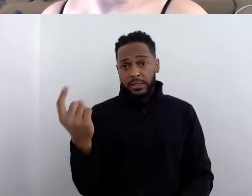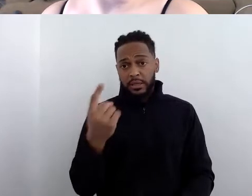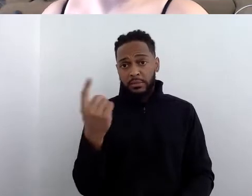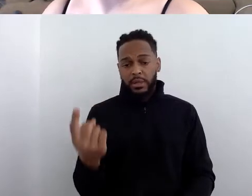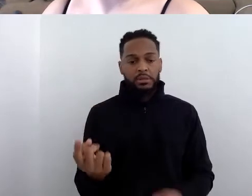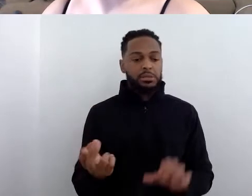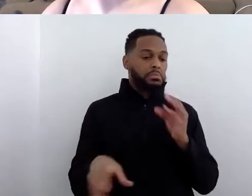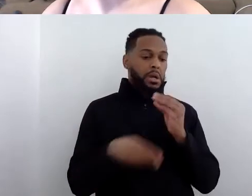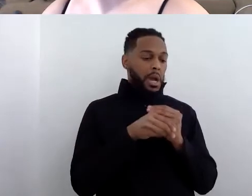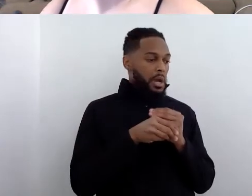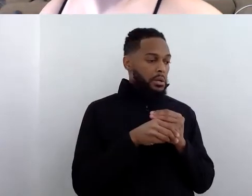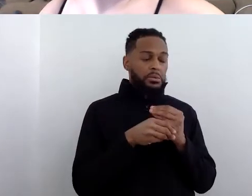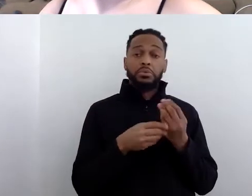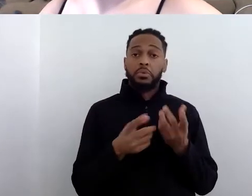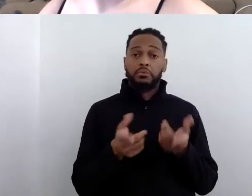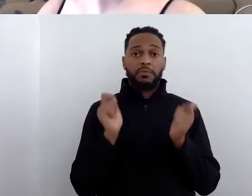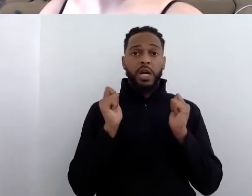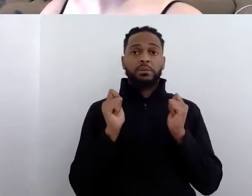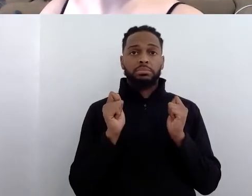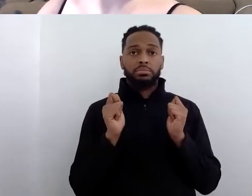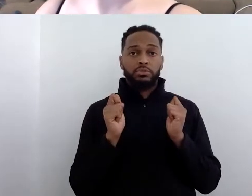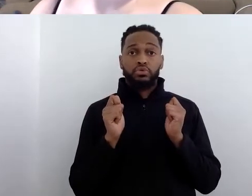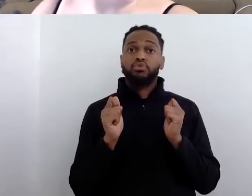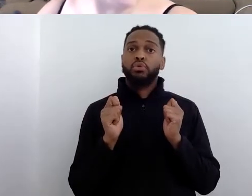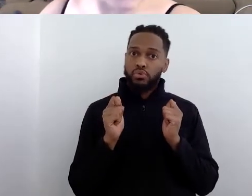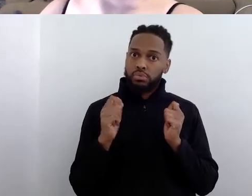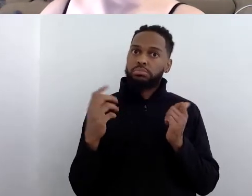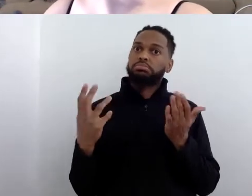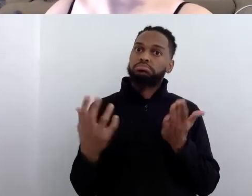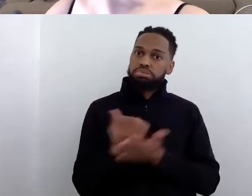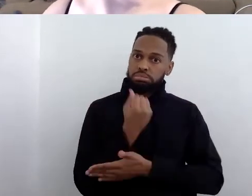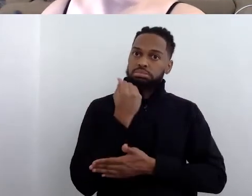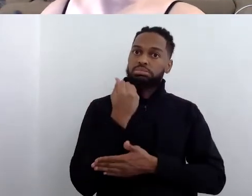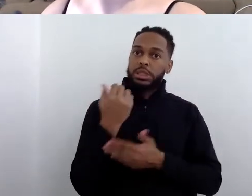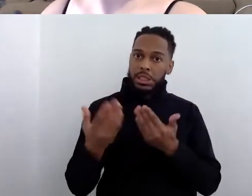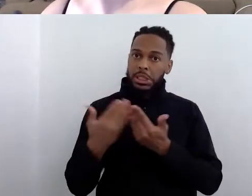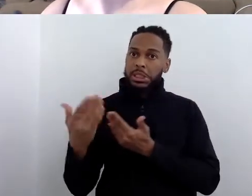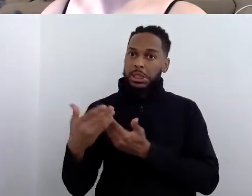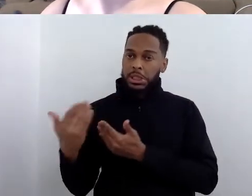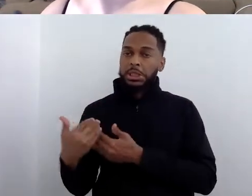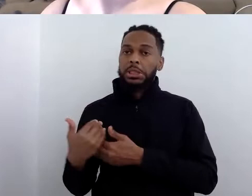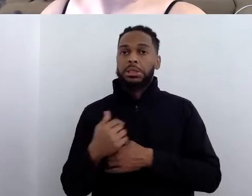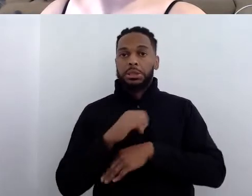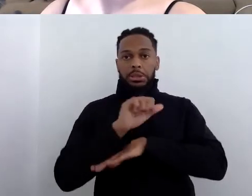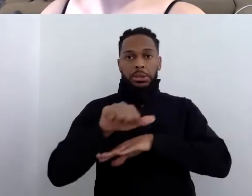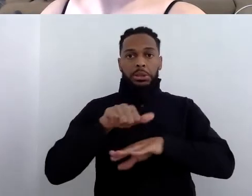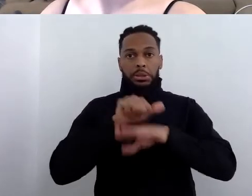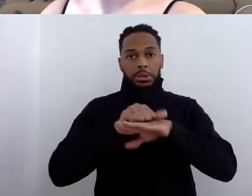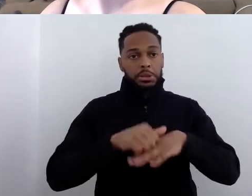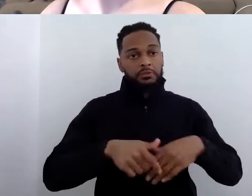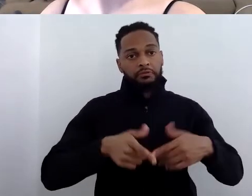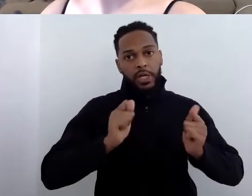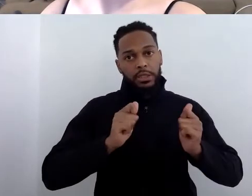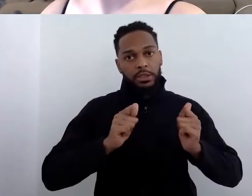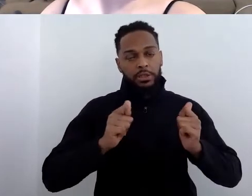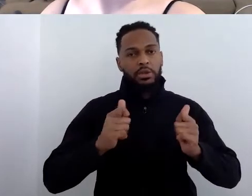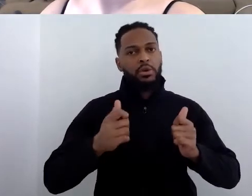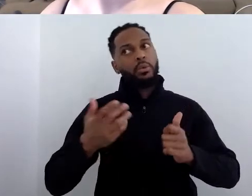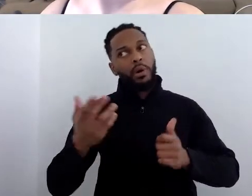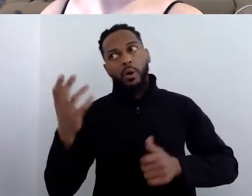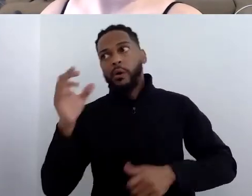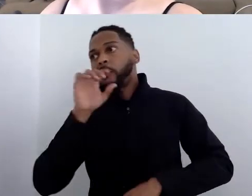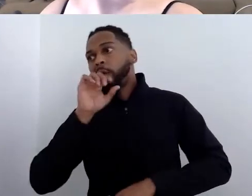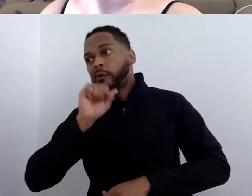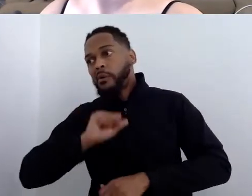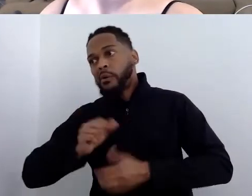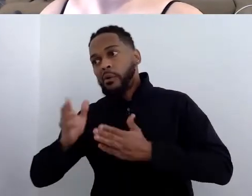so the convenience and taking advantage of it, as opposed to scheduling it in the traditional way, where set